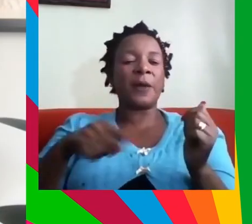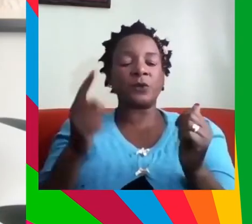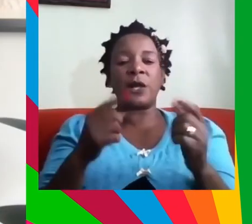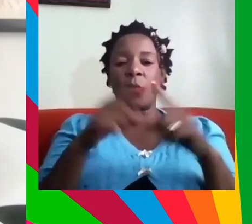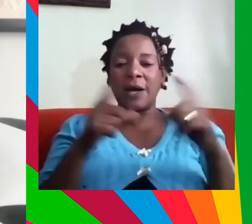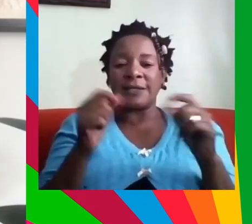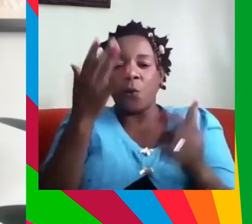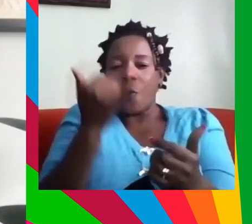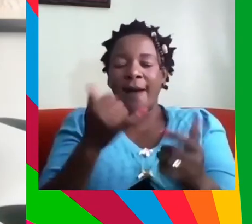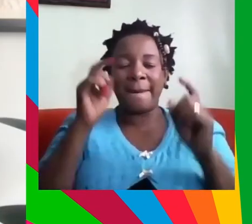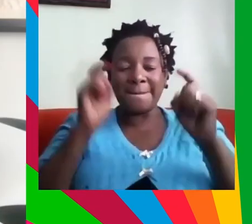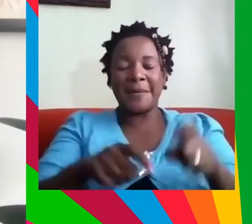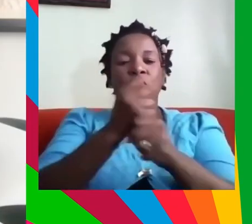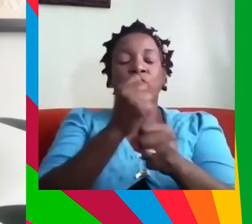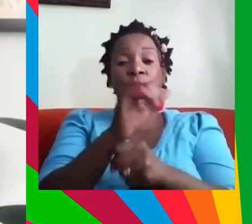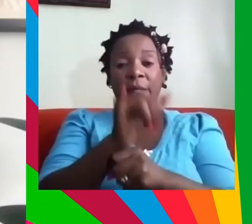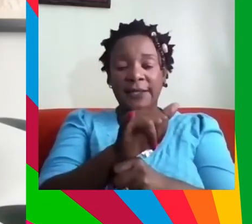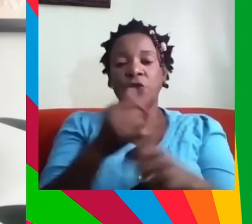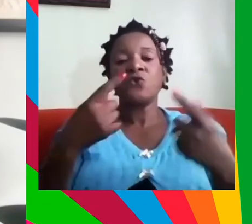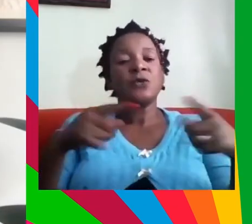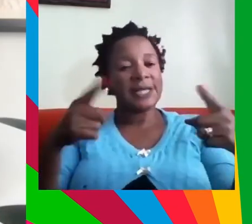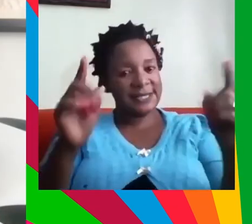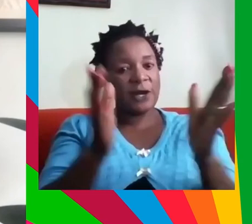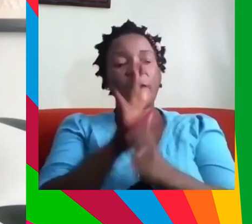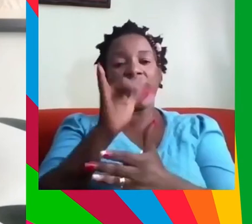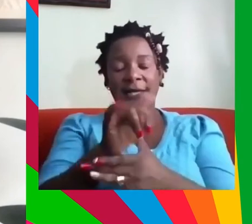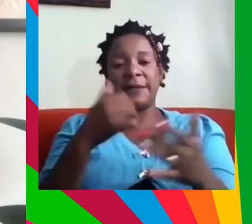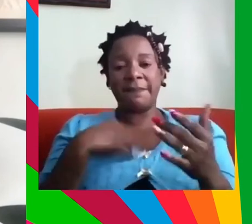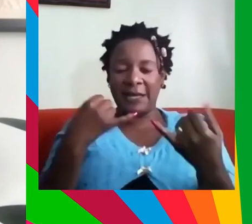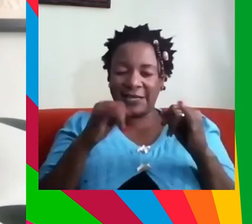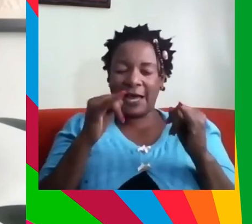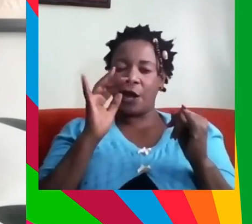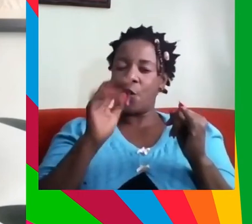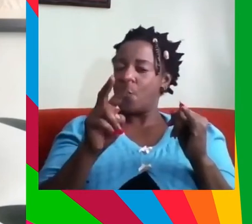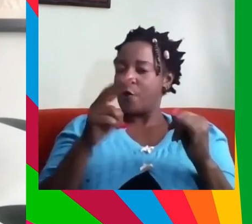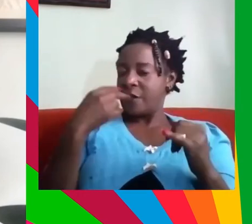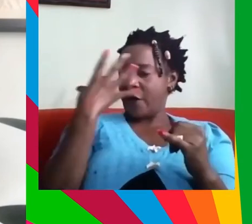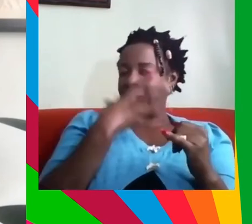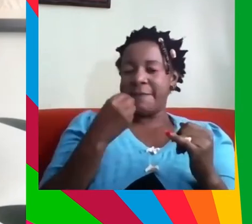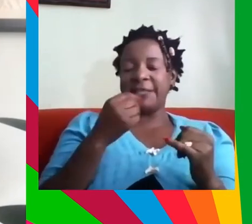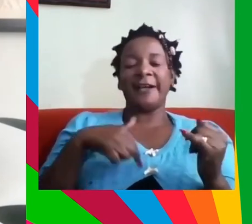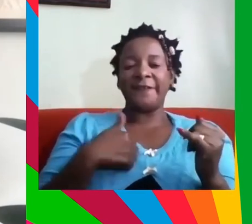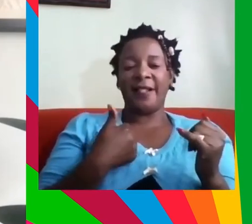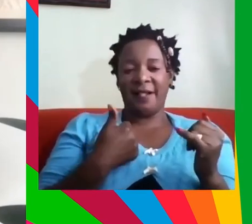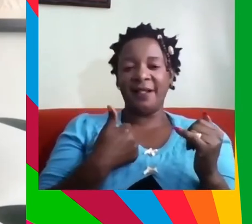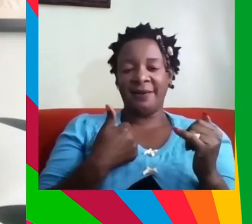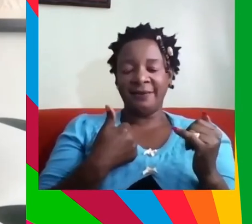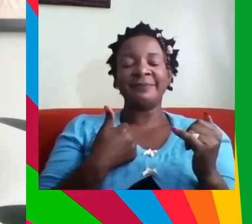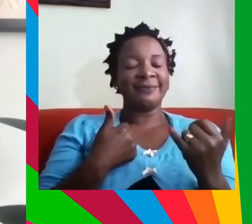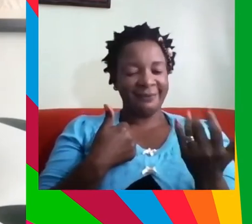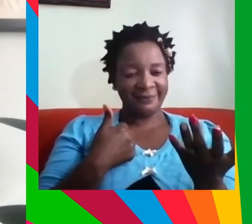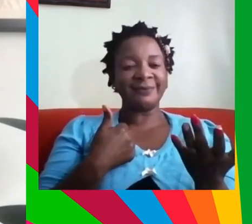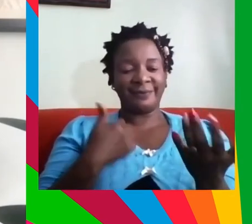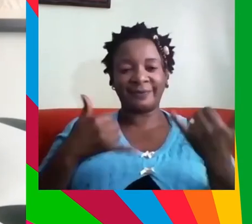write 1,000 words? And I think you've succeeded with that. I look at your images and sometimes I just feel the amount of joy or